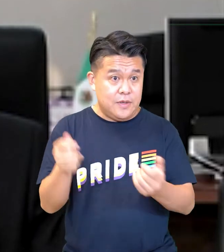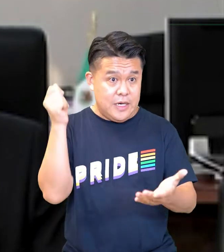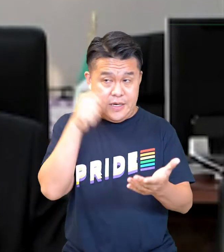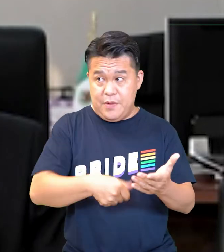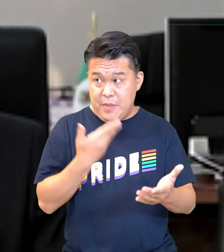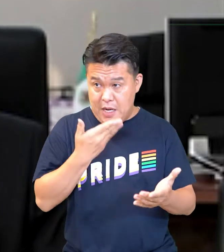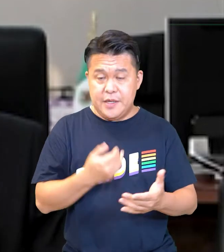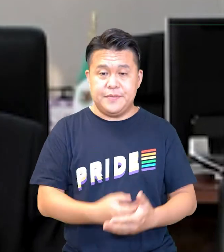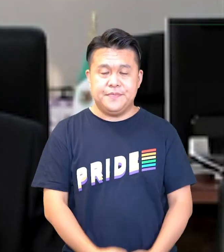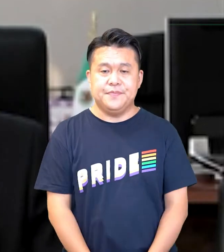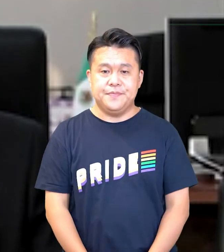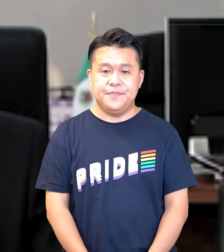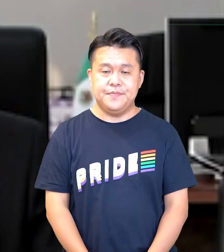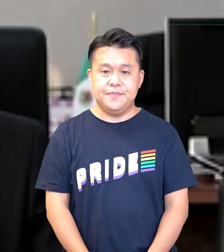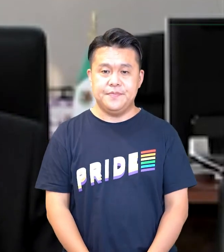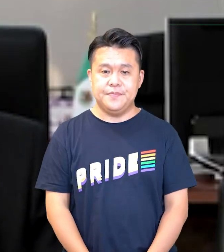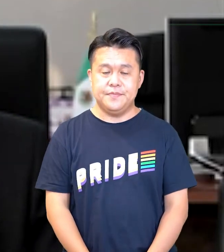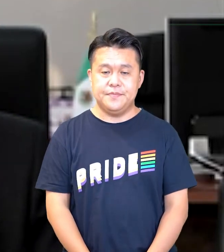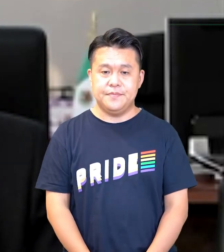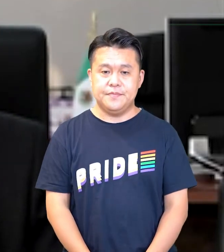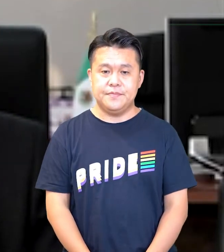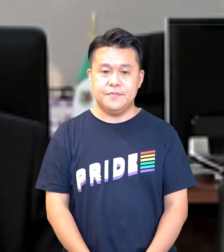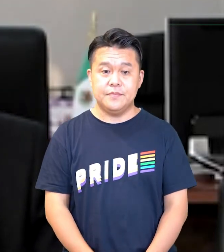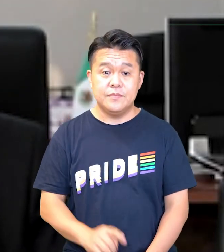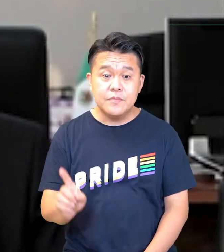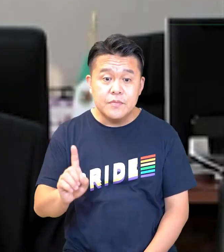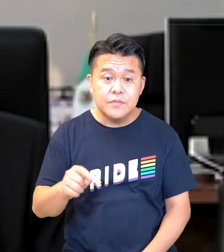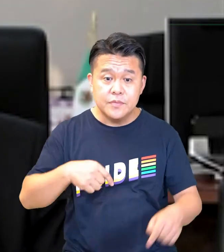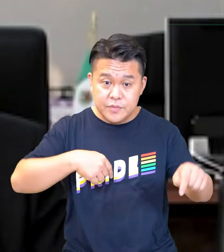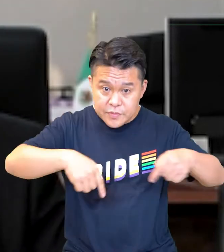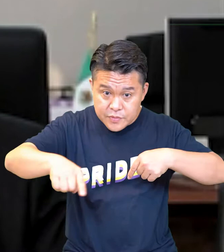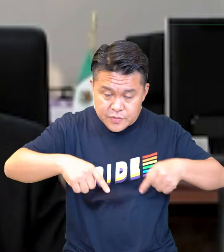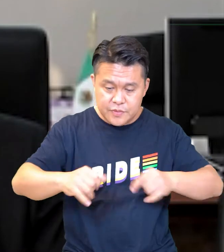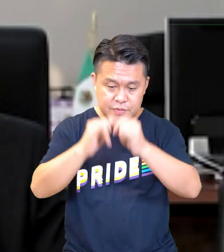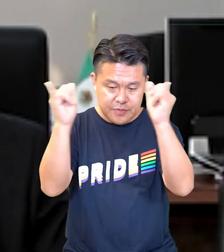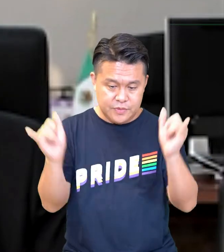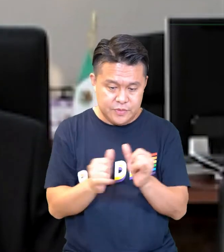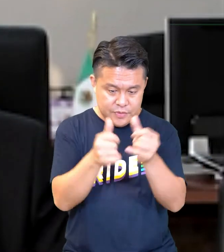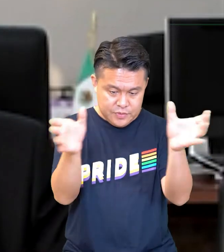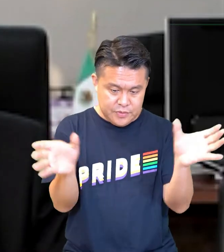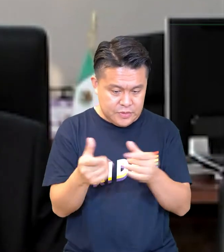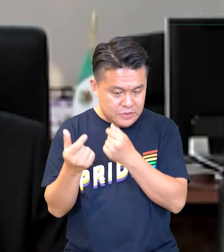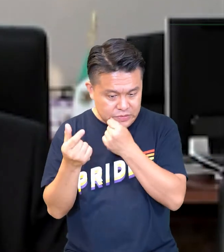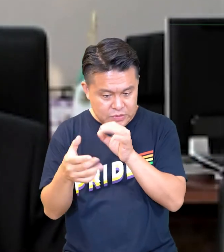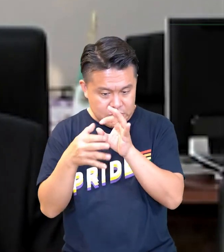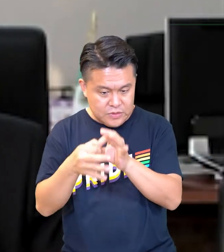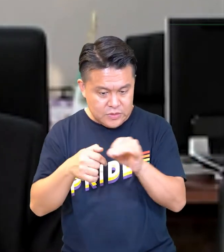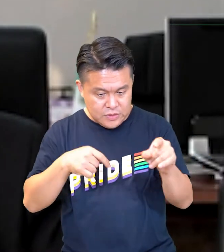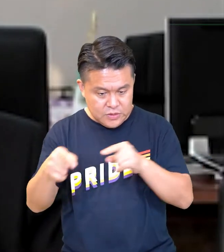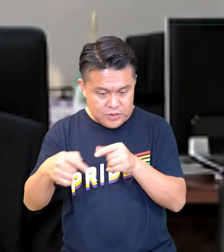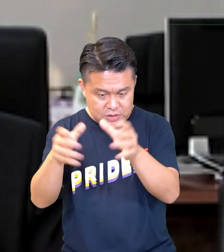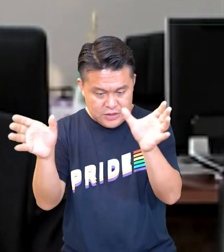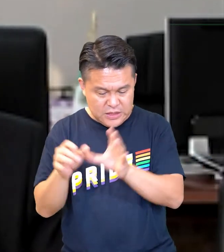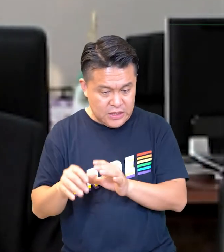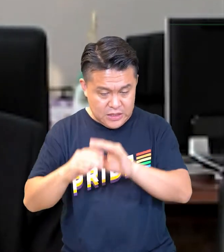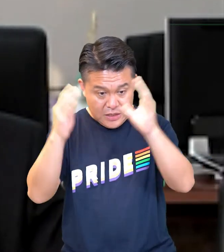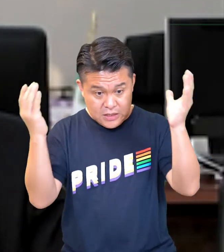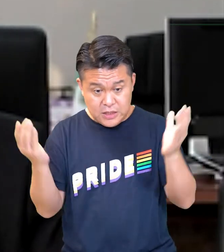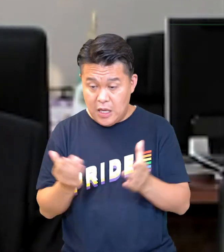year 2000 political transition in Mexico, and consequently, it did